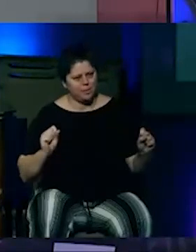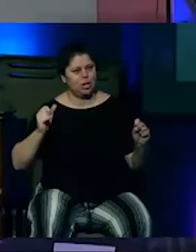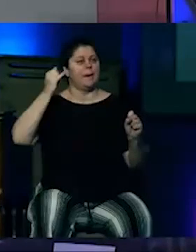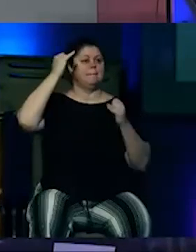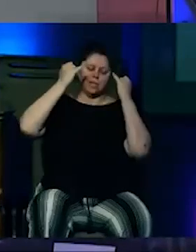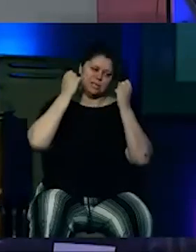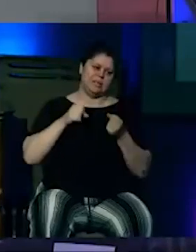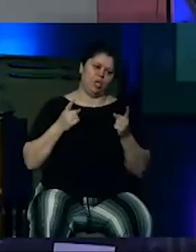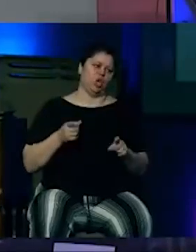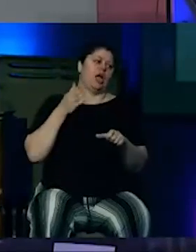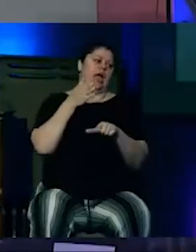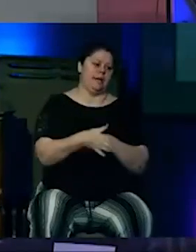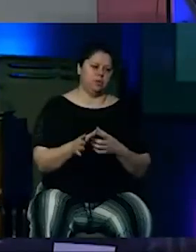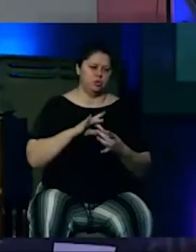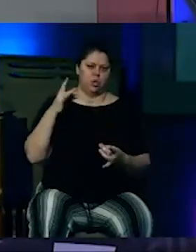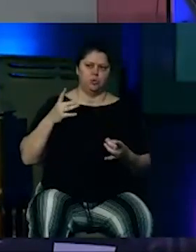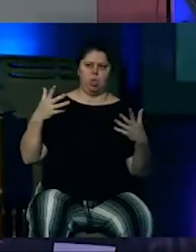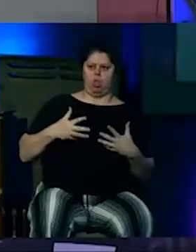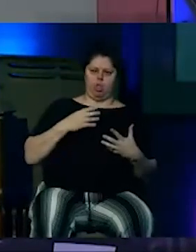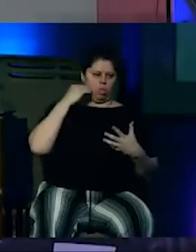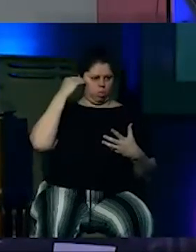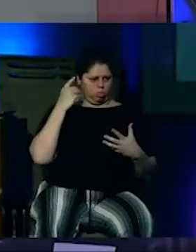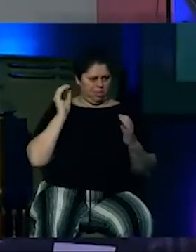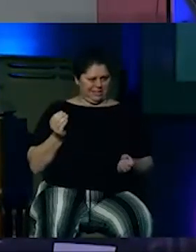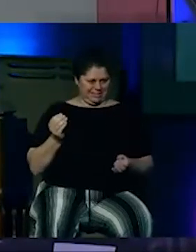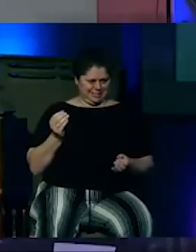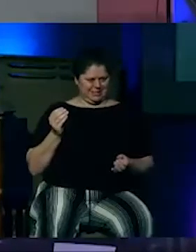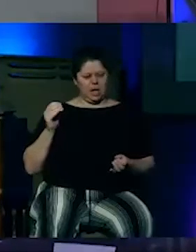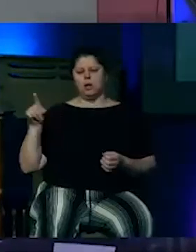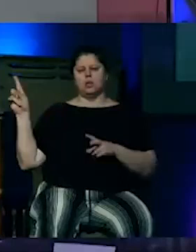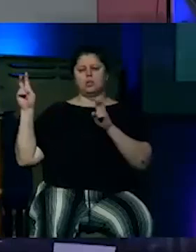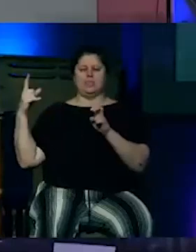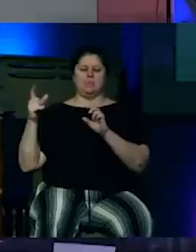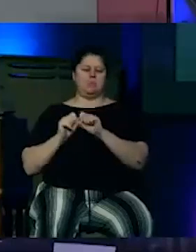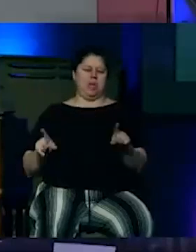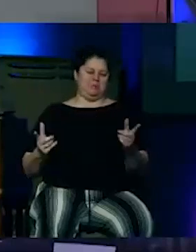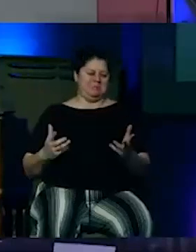can occur after spiritual homelessness. This is a tweet someone put out.